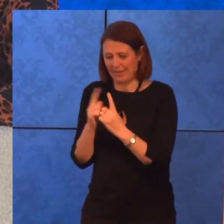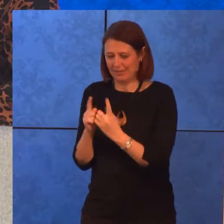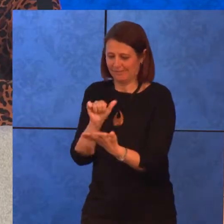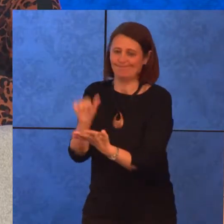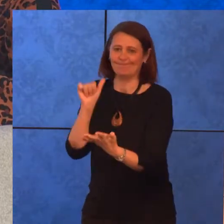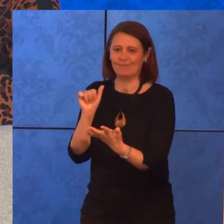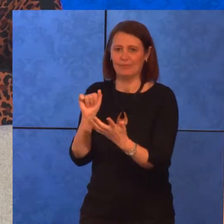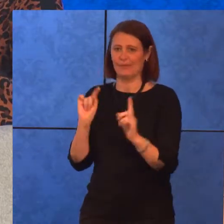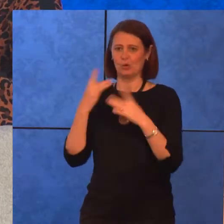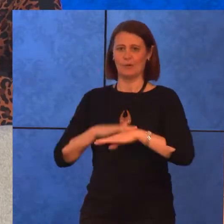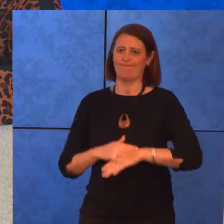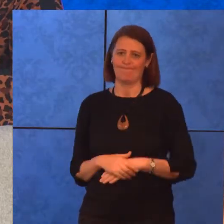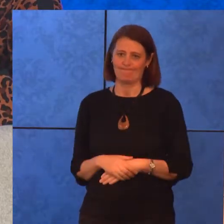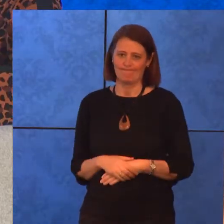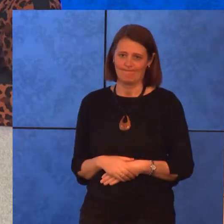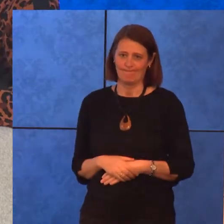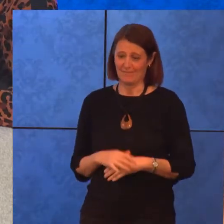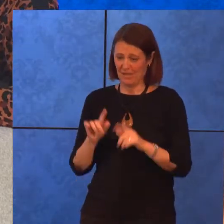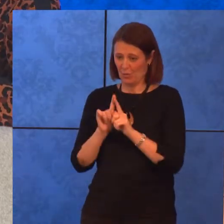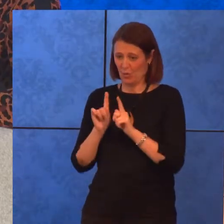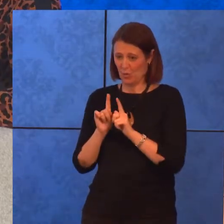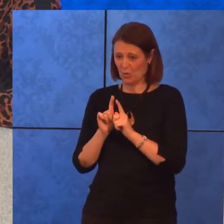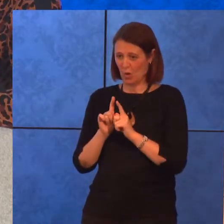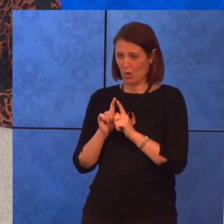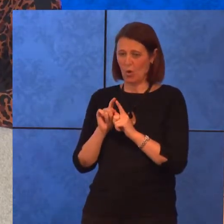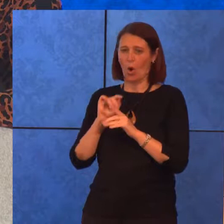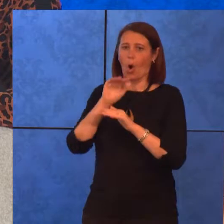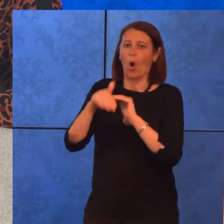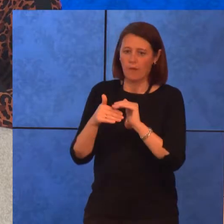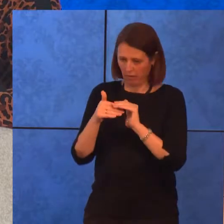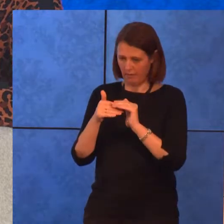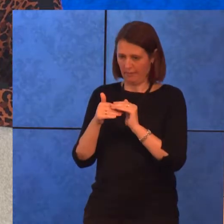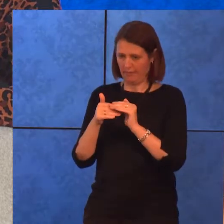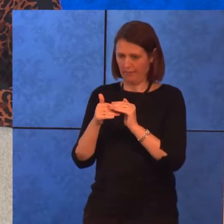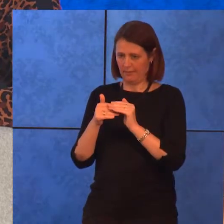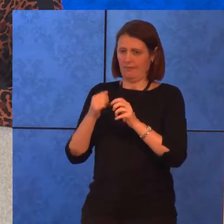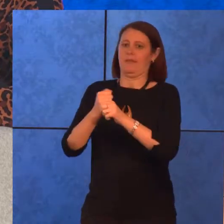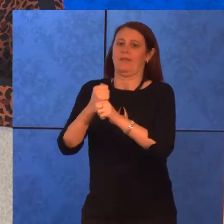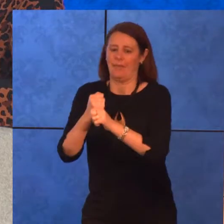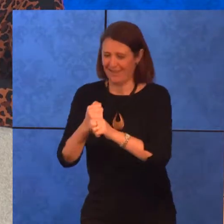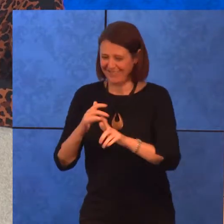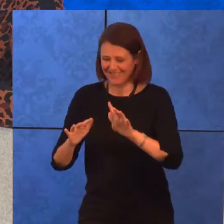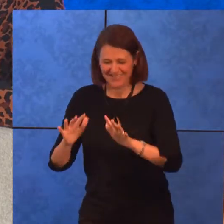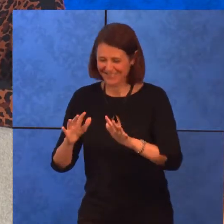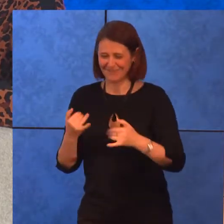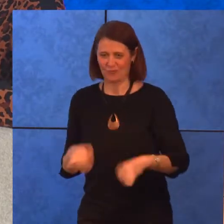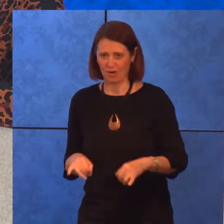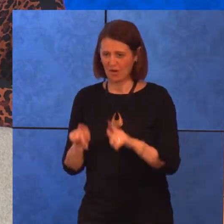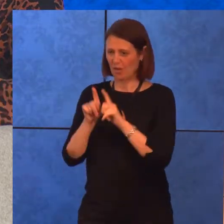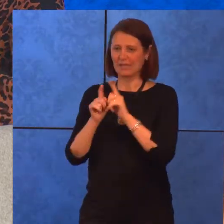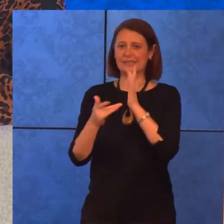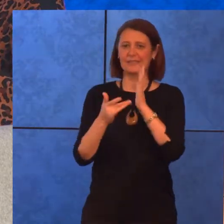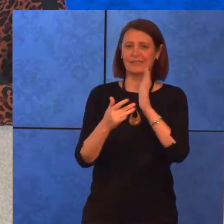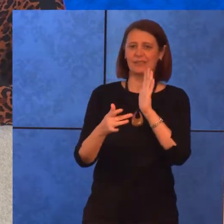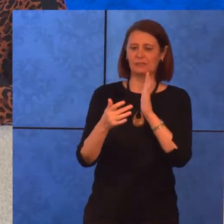upfront. And in fact, we even over-engineered some things. I think we're now realising. So for example, assistive technology,